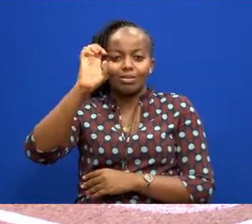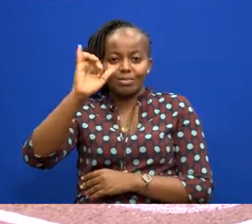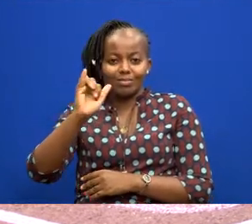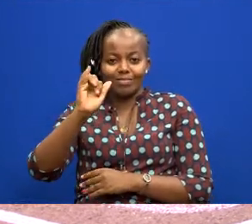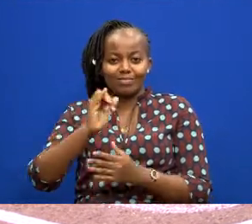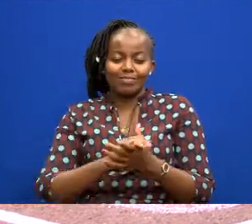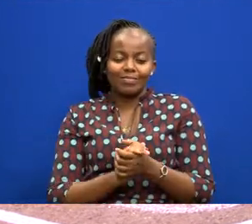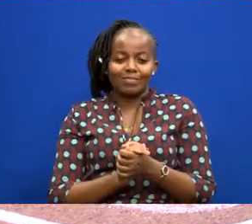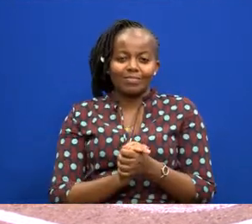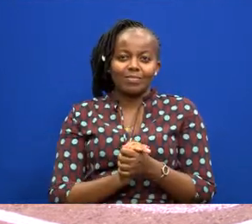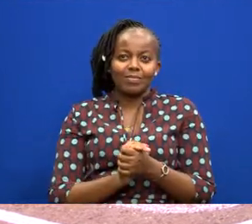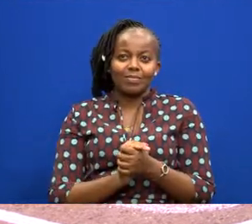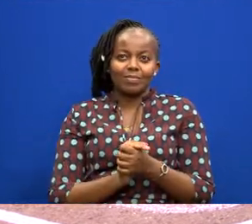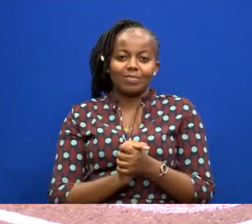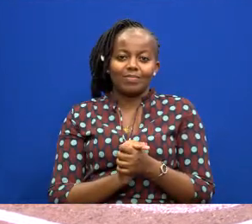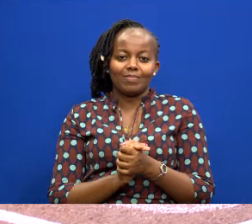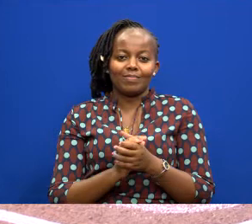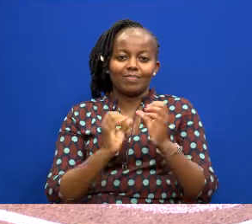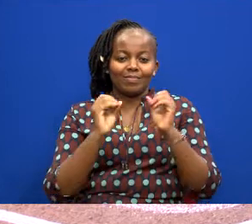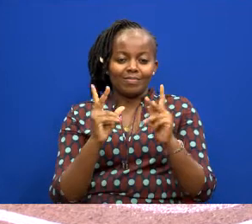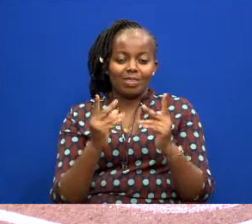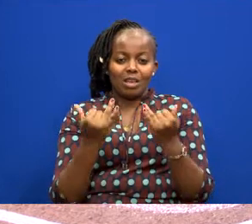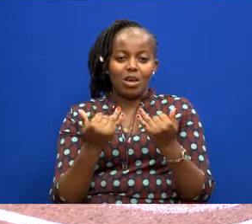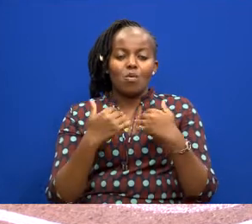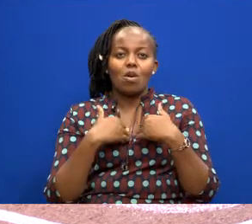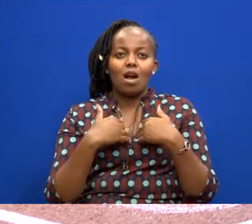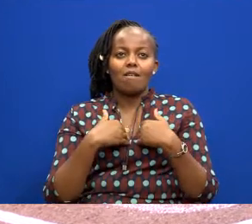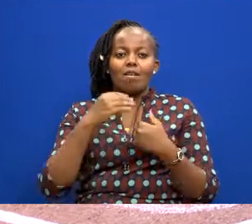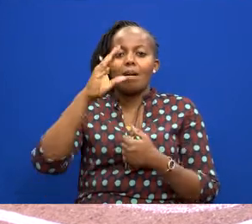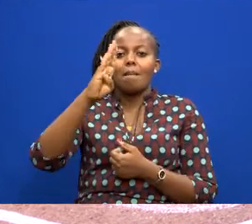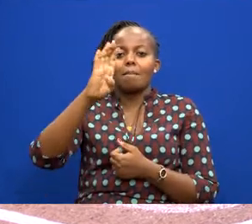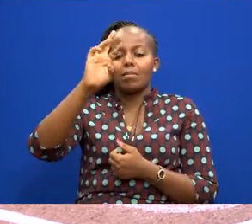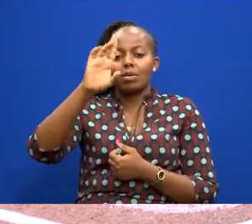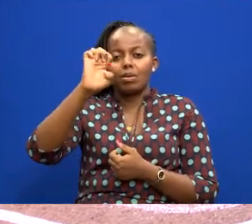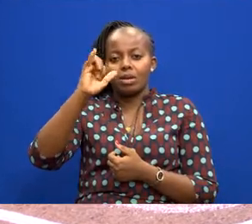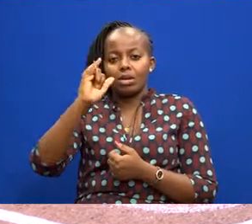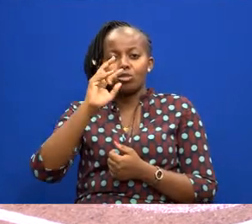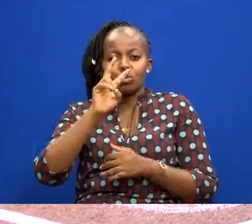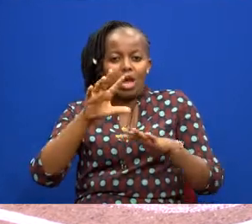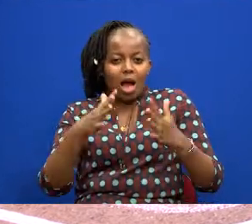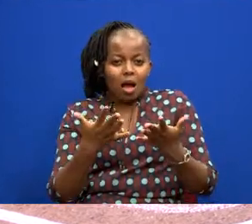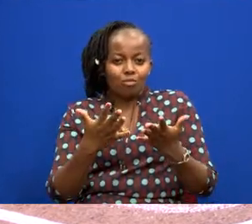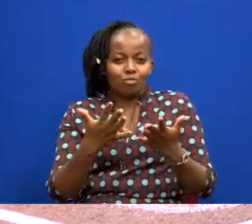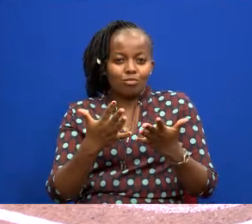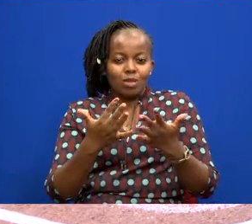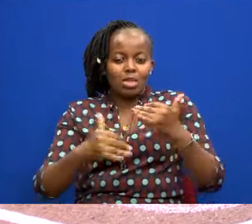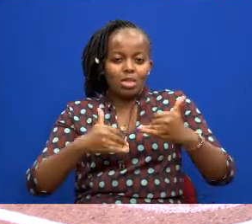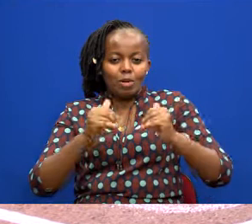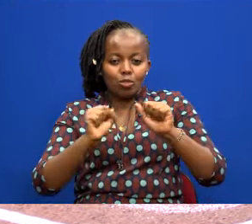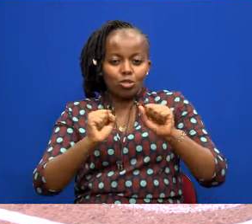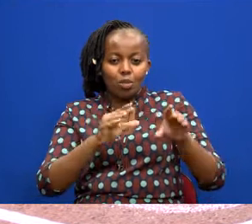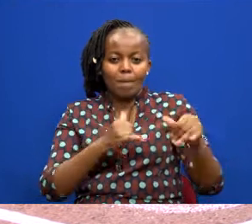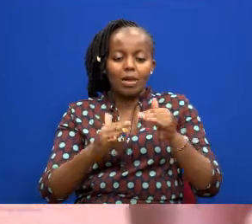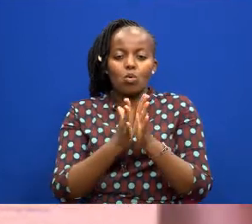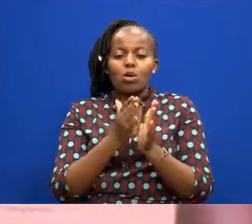Brehu? Bre Dunamis. Sawa. Tumeleta Bre hapa hivi ndio tuone pia hii game inaweza chezwa bado na maboy.